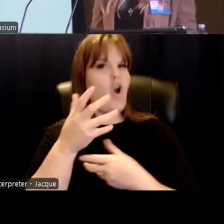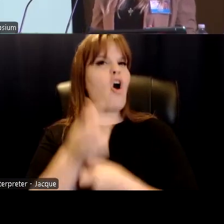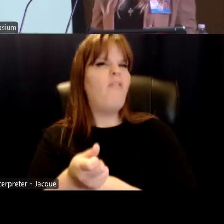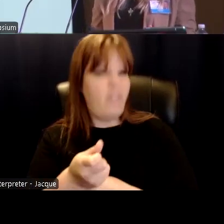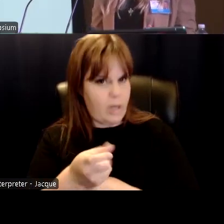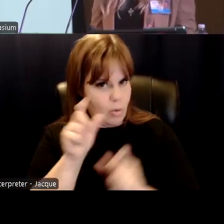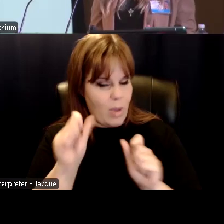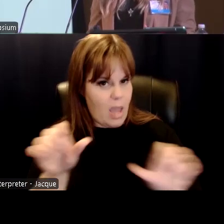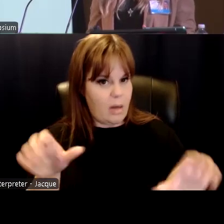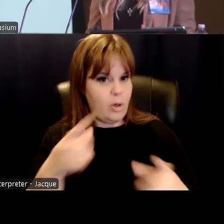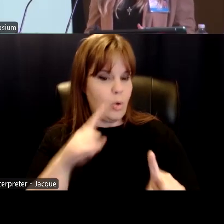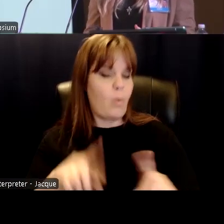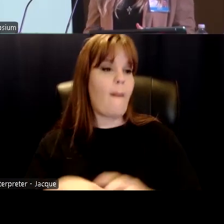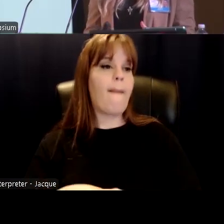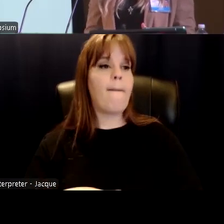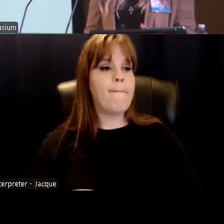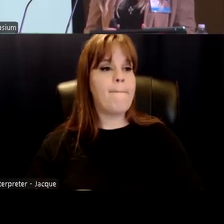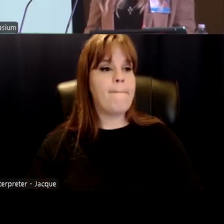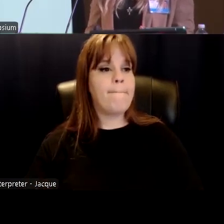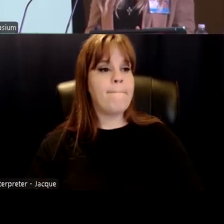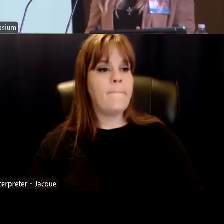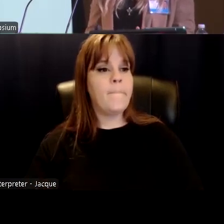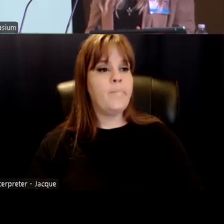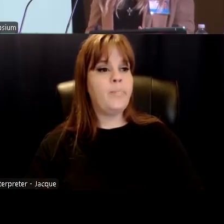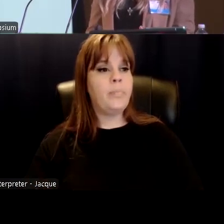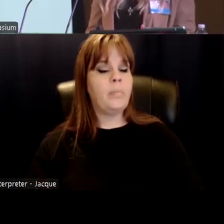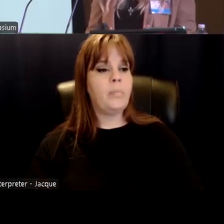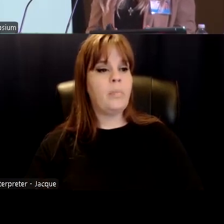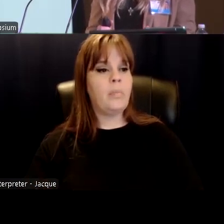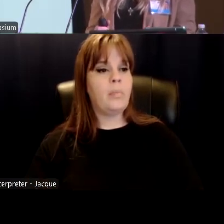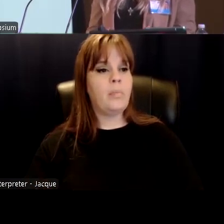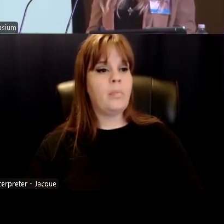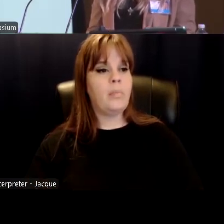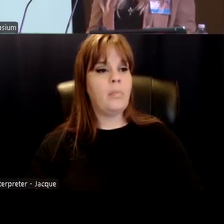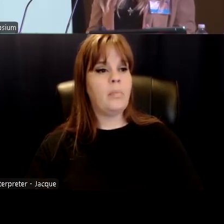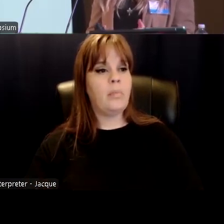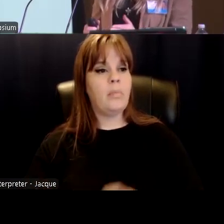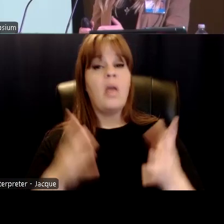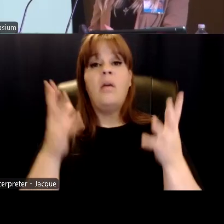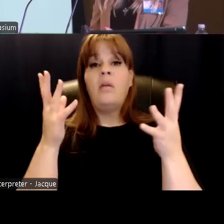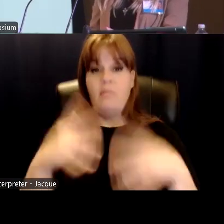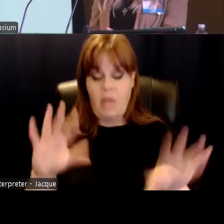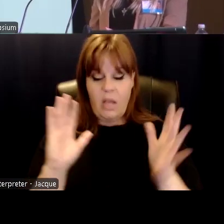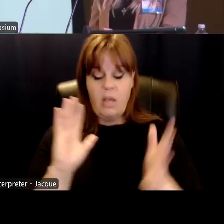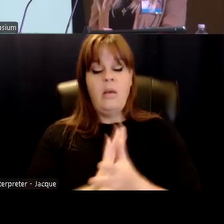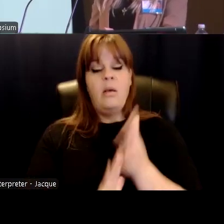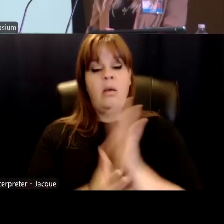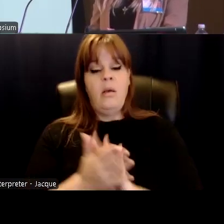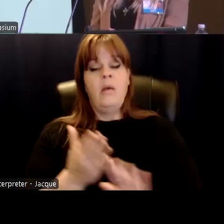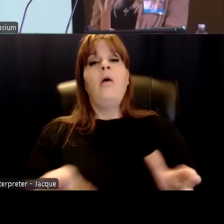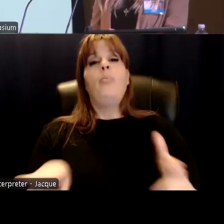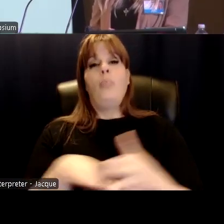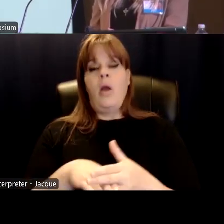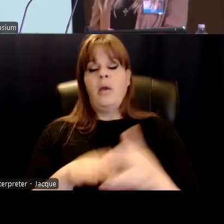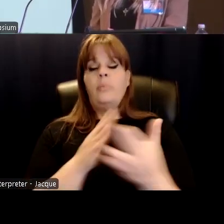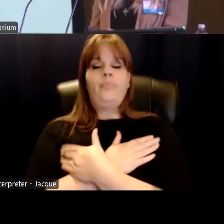able to do. And once you've completed the activity for that amount of time, then you'll take a scheduled break